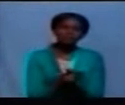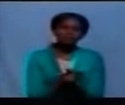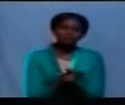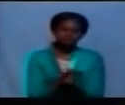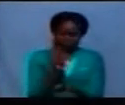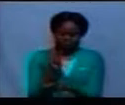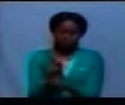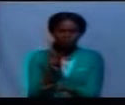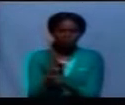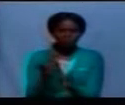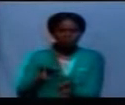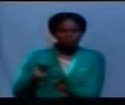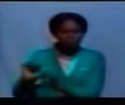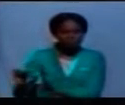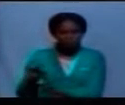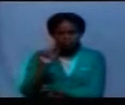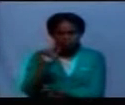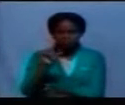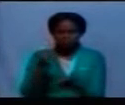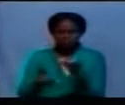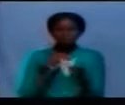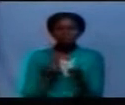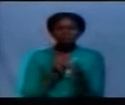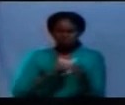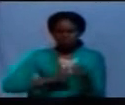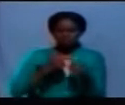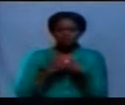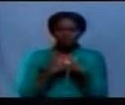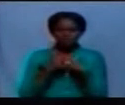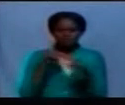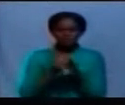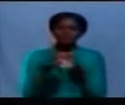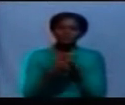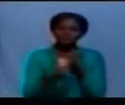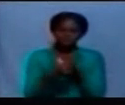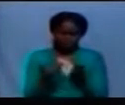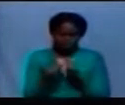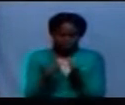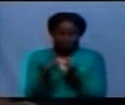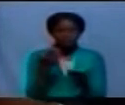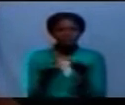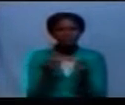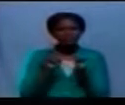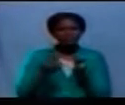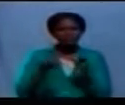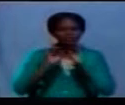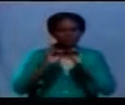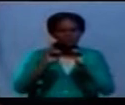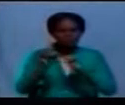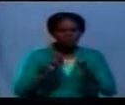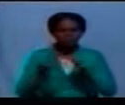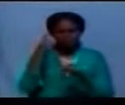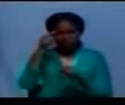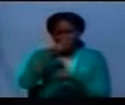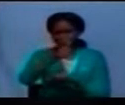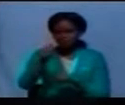putting aside the little we have in the banking system. Maybe we need to educate people for them to